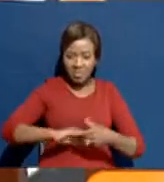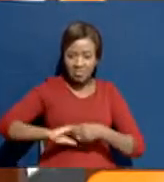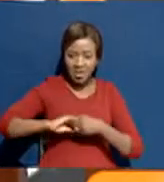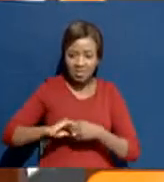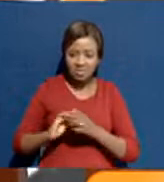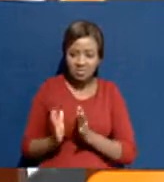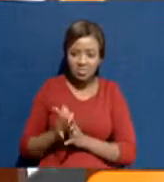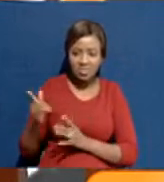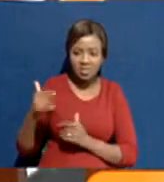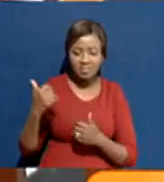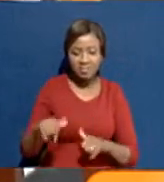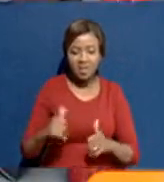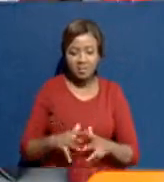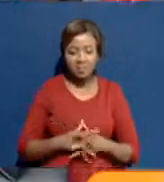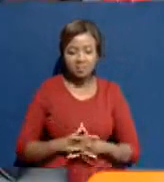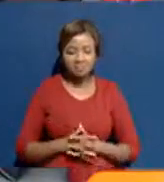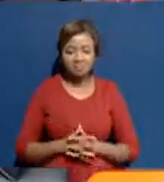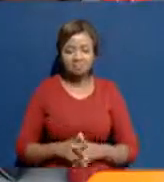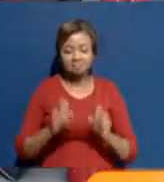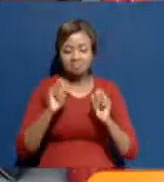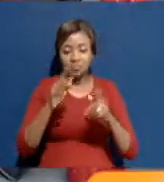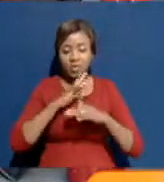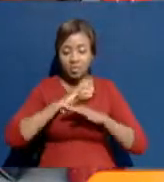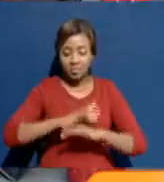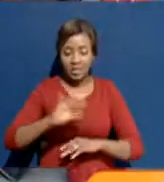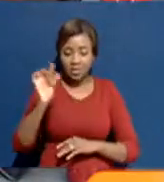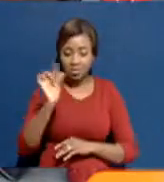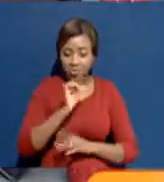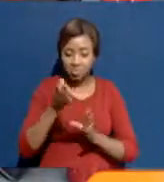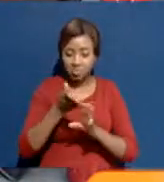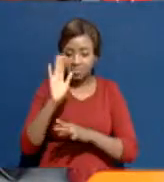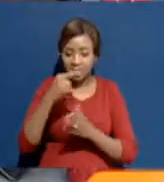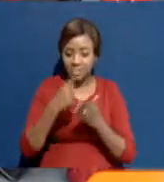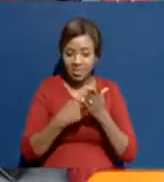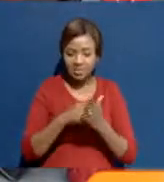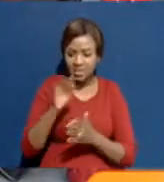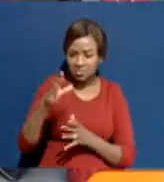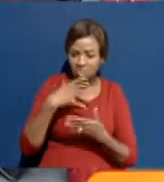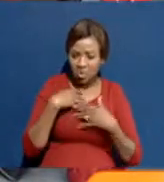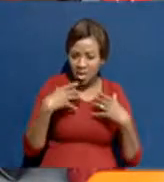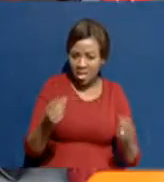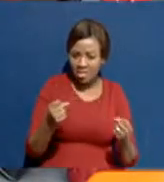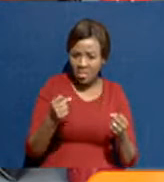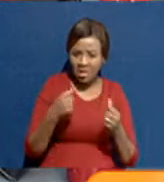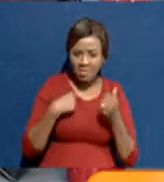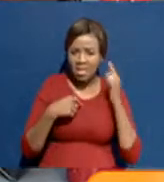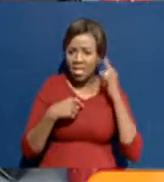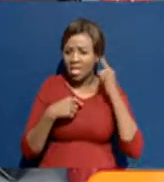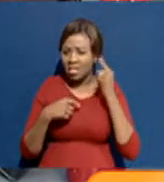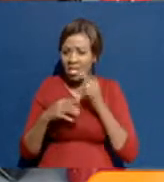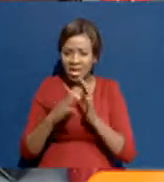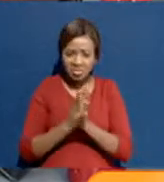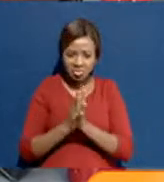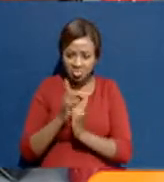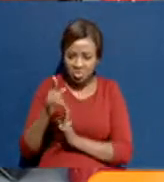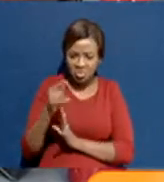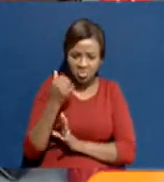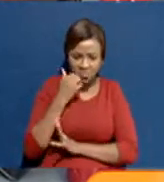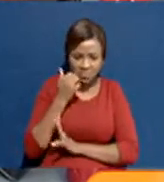him. Well, Chairman, I want to take another break, come back, talk about your health. There were rumors that you were